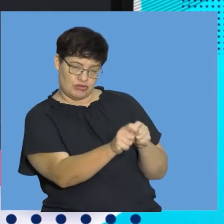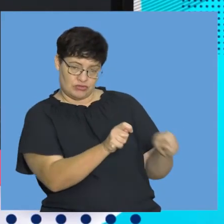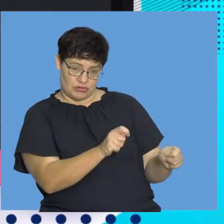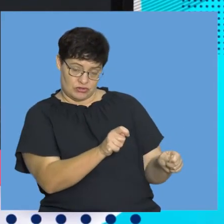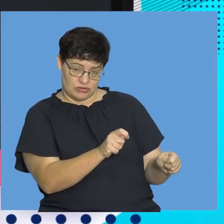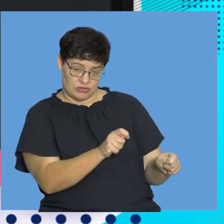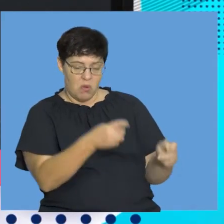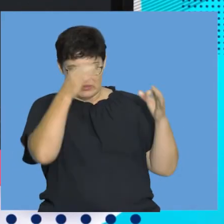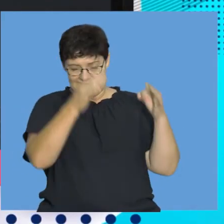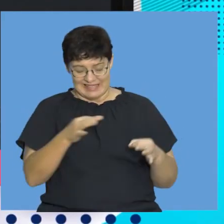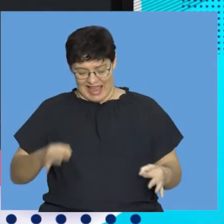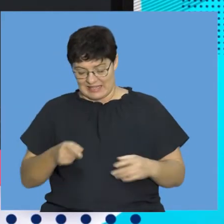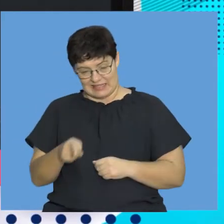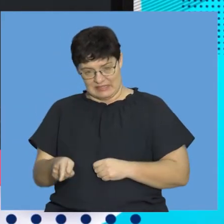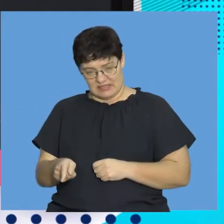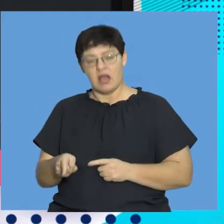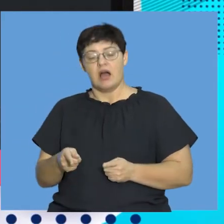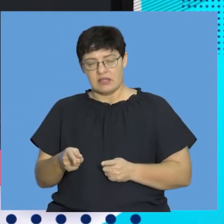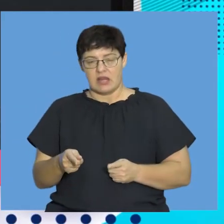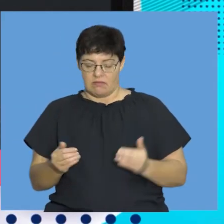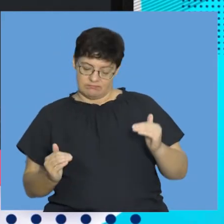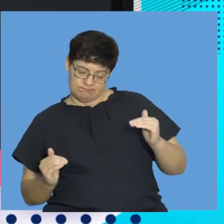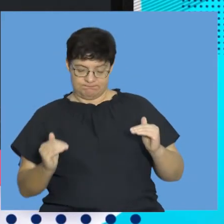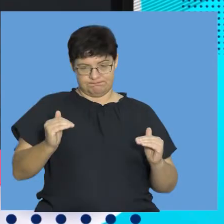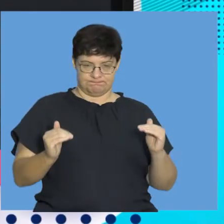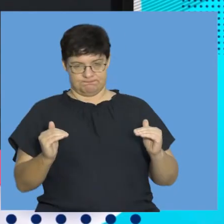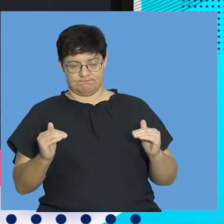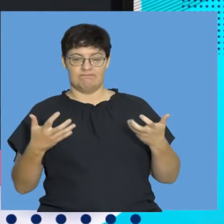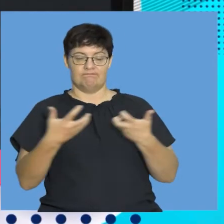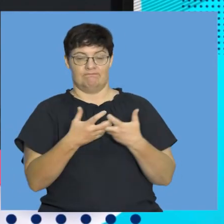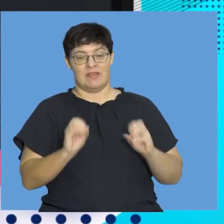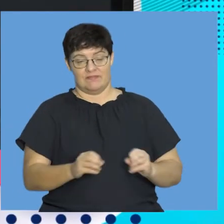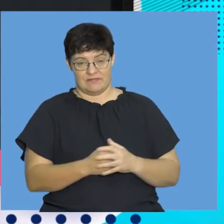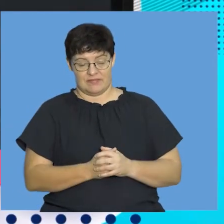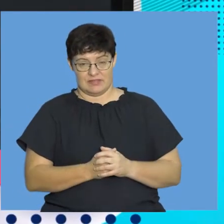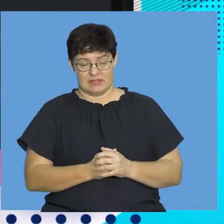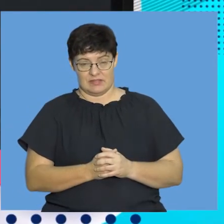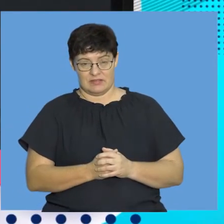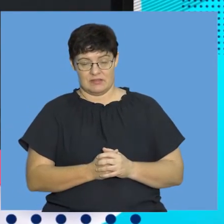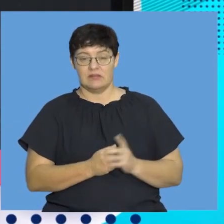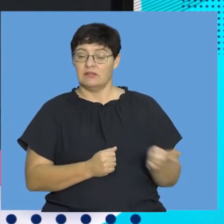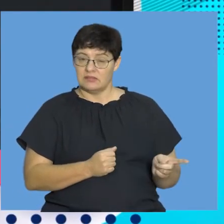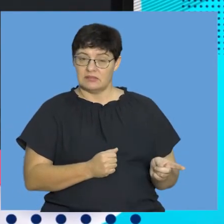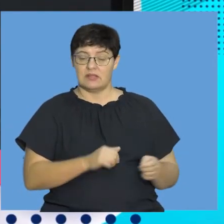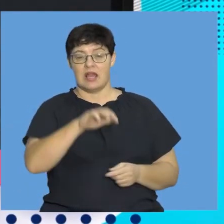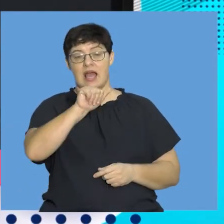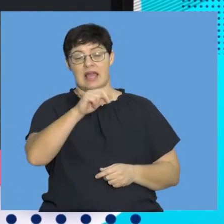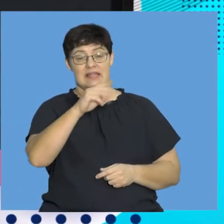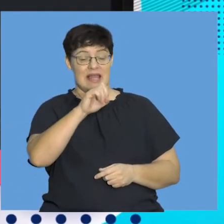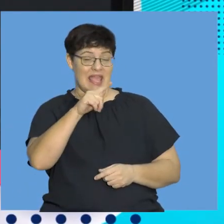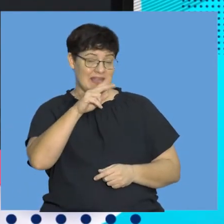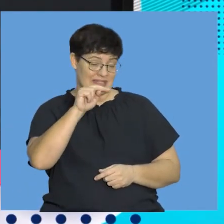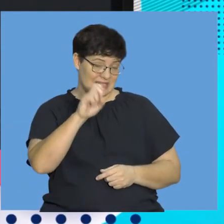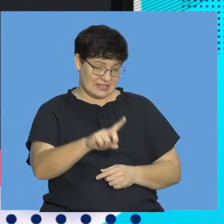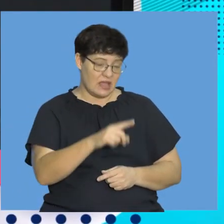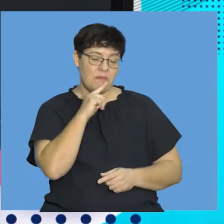decisions whereby you can then make and do what is necessary. The case scenario that we had with